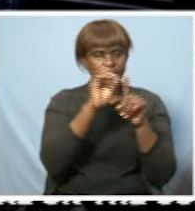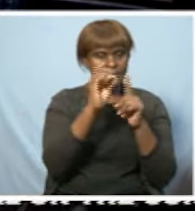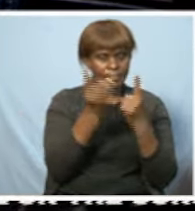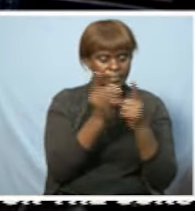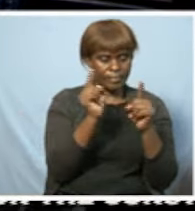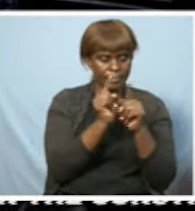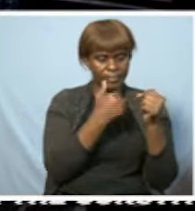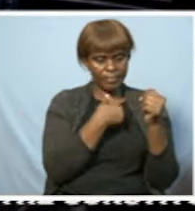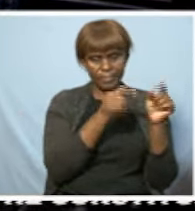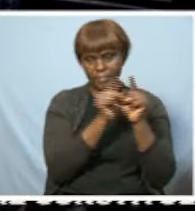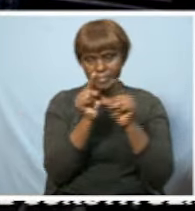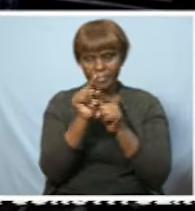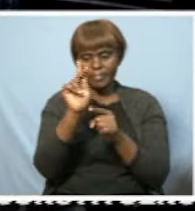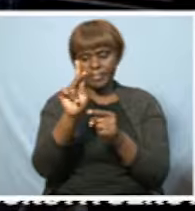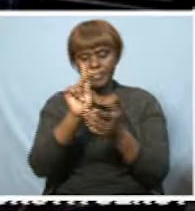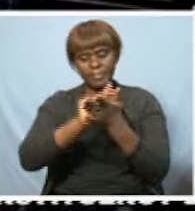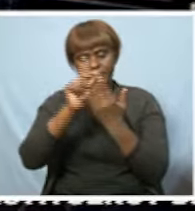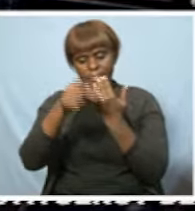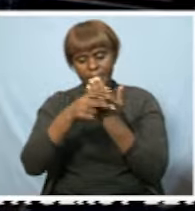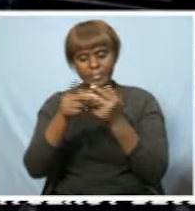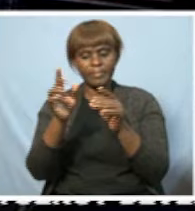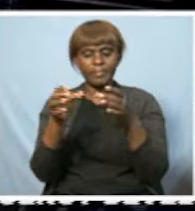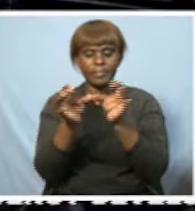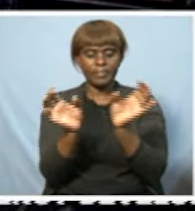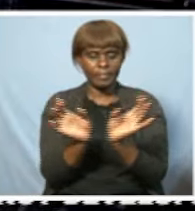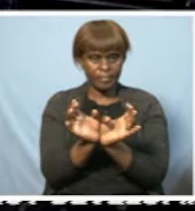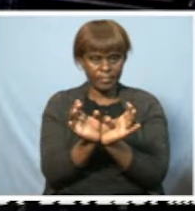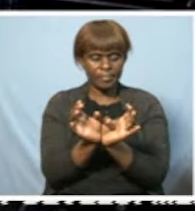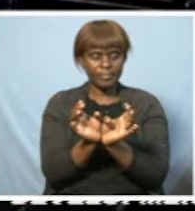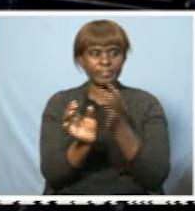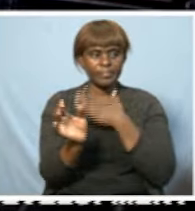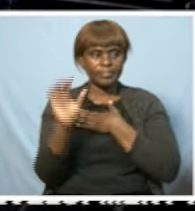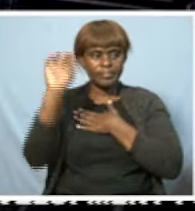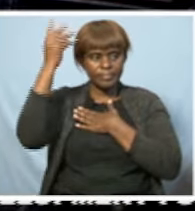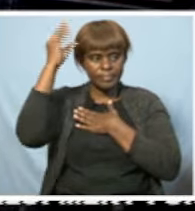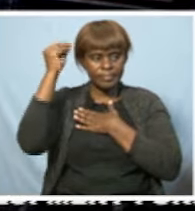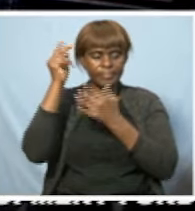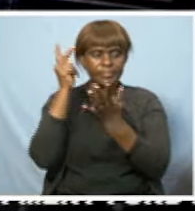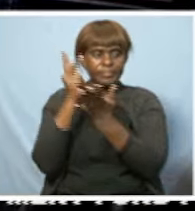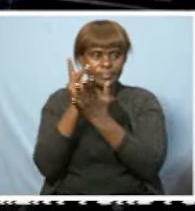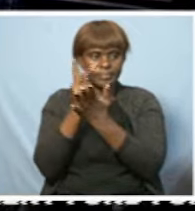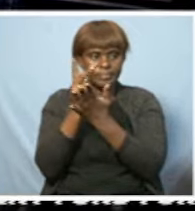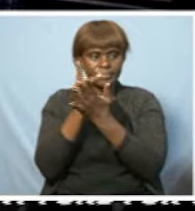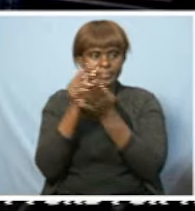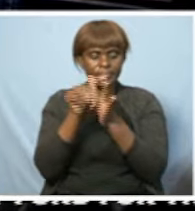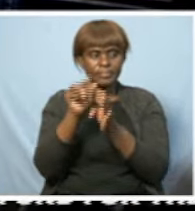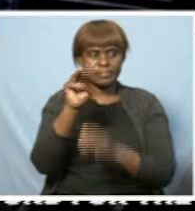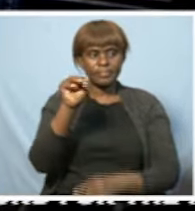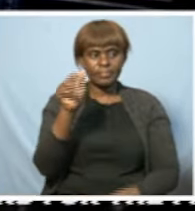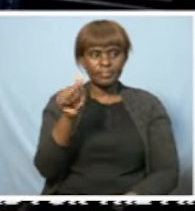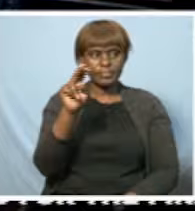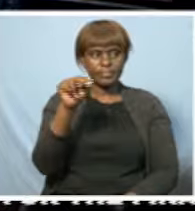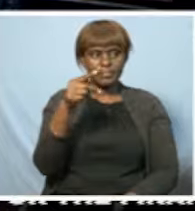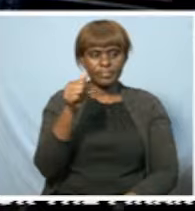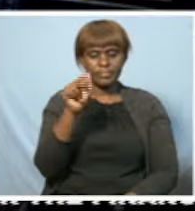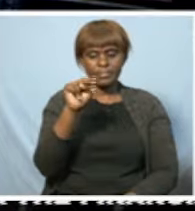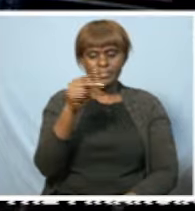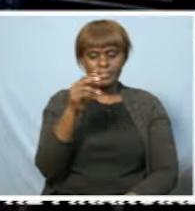is also Kaoma constituency. My ambulance is stationed in Mangango, not